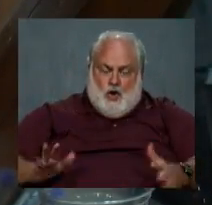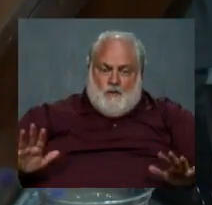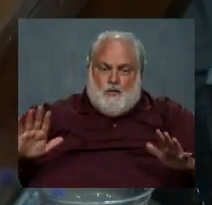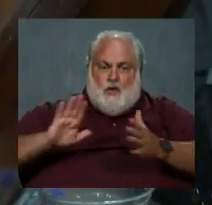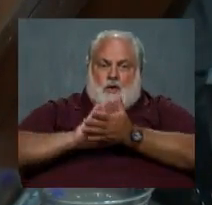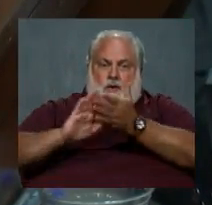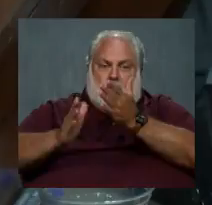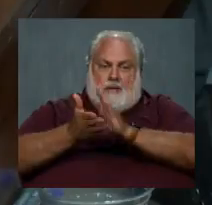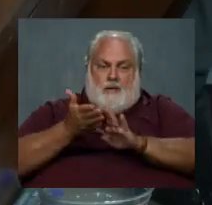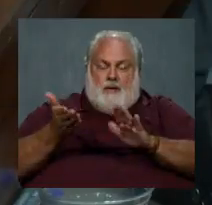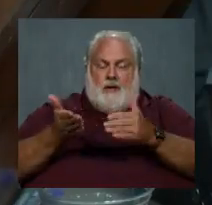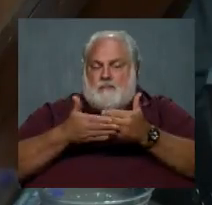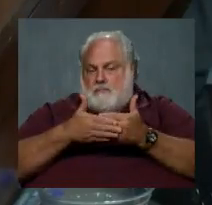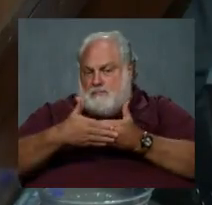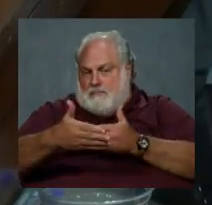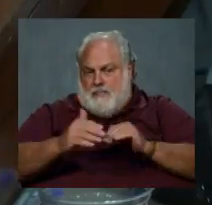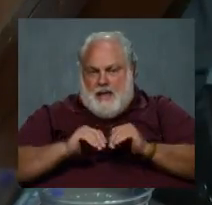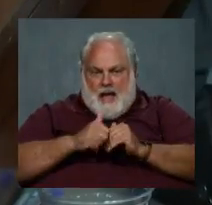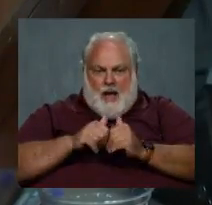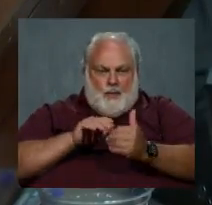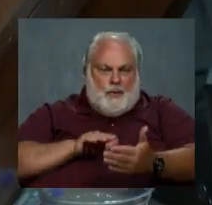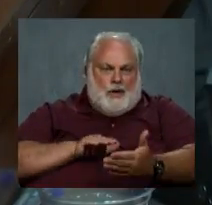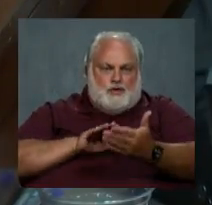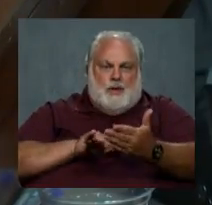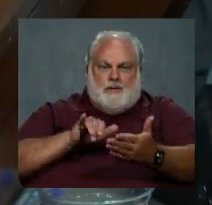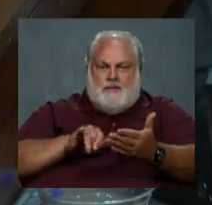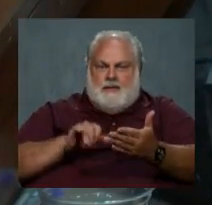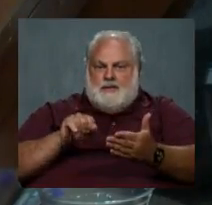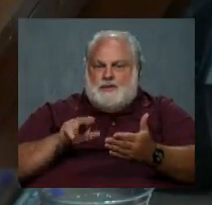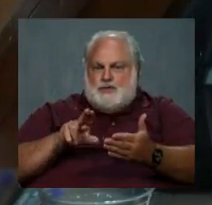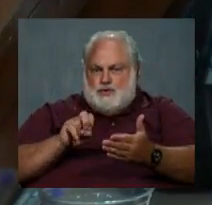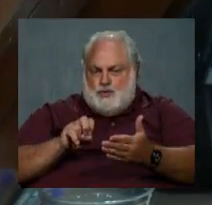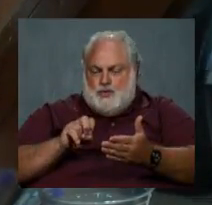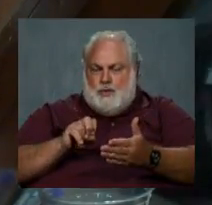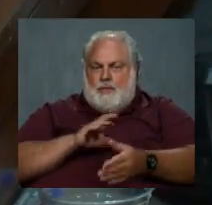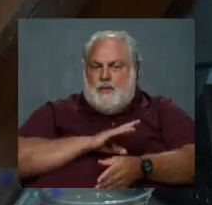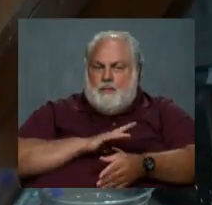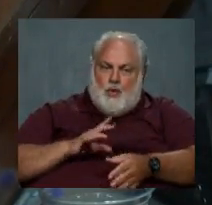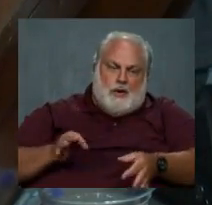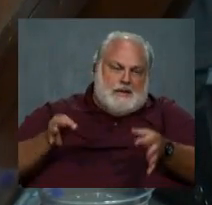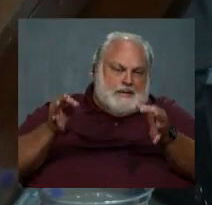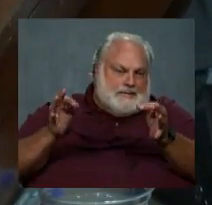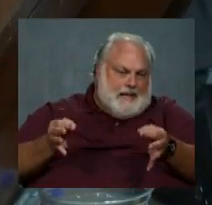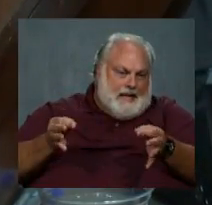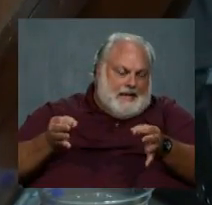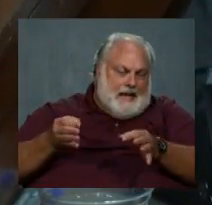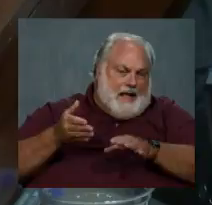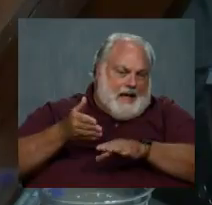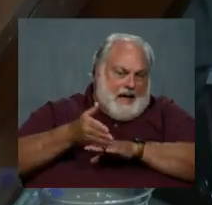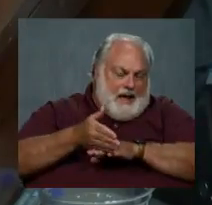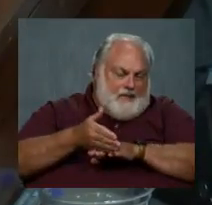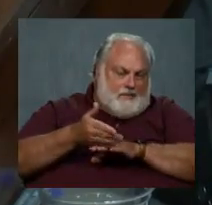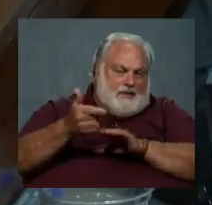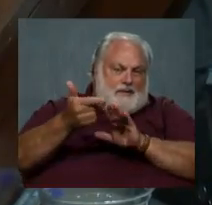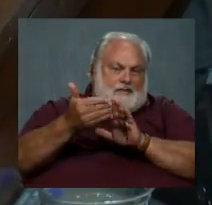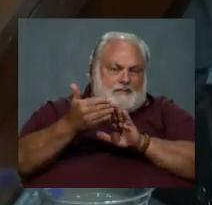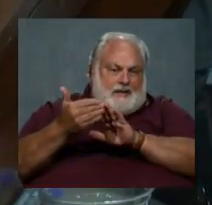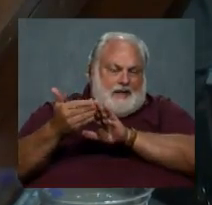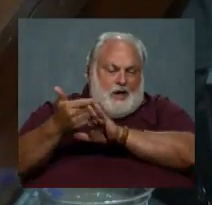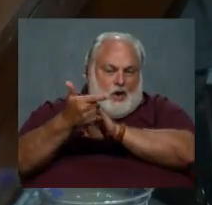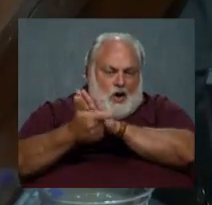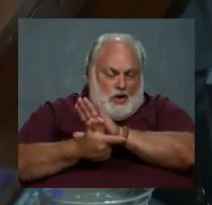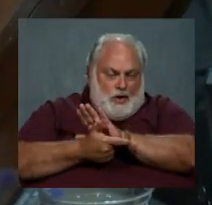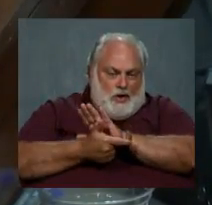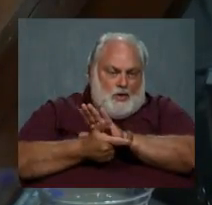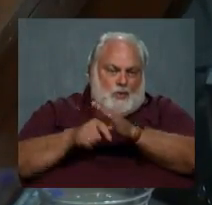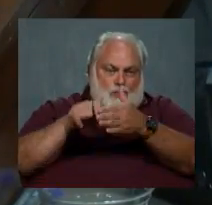complete, how are we going to deal with this? The board took the action it did after the ordinance was drafted